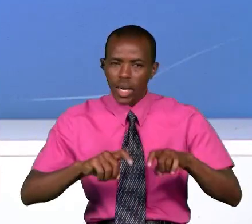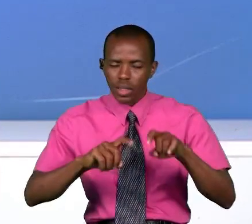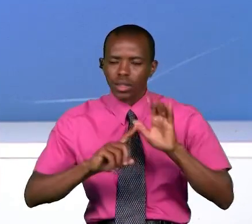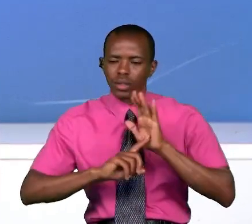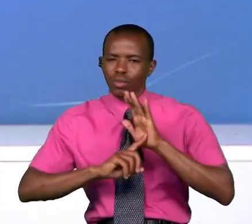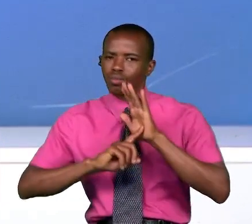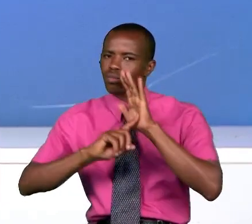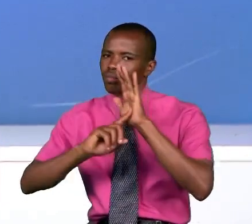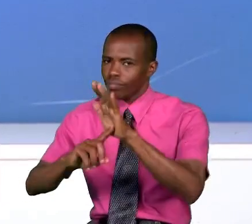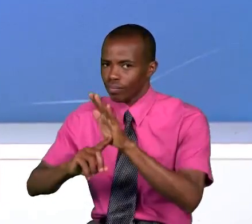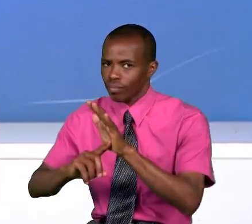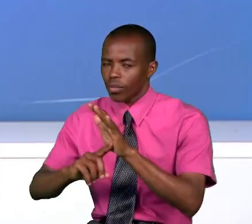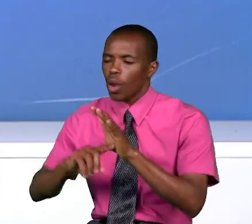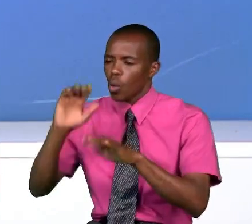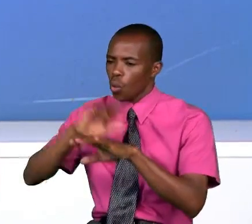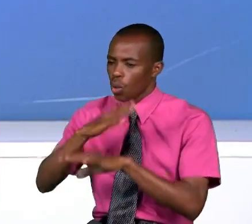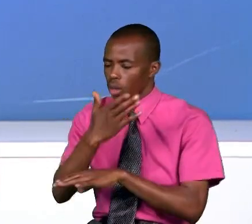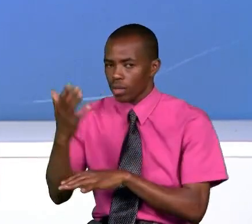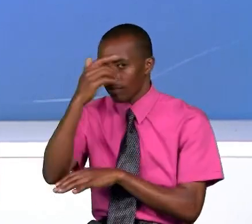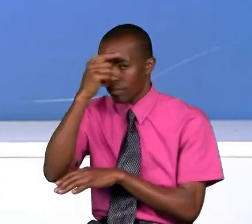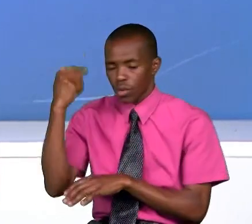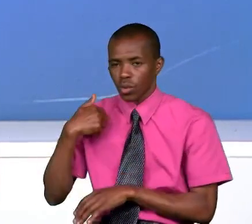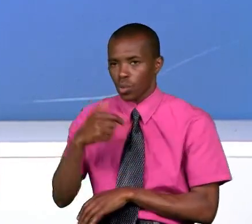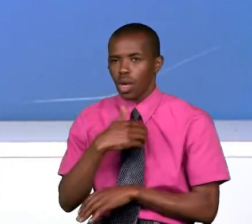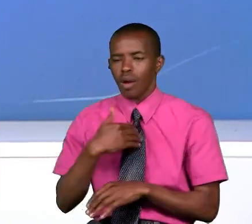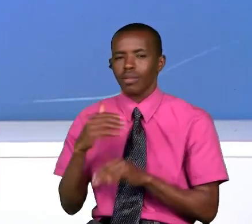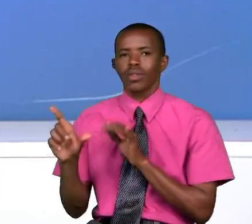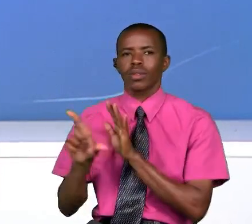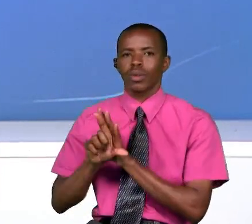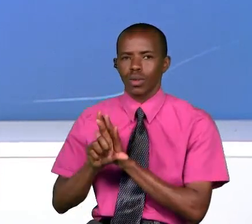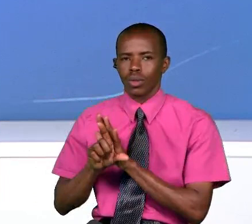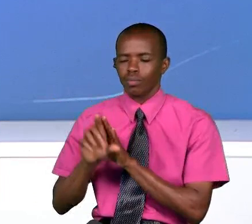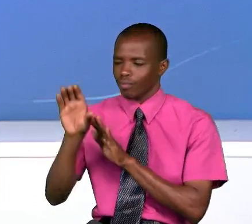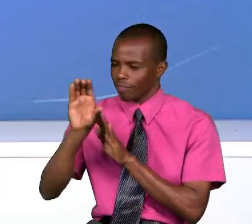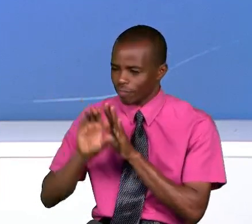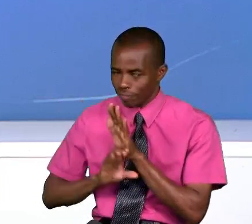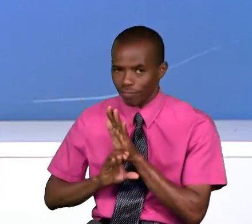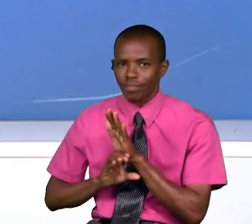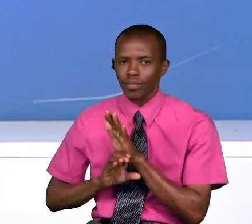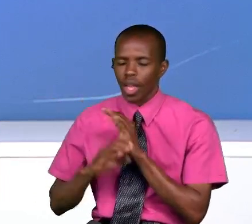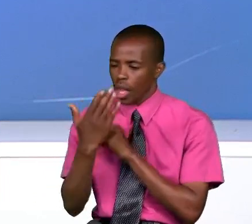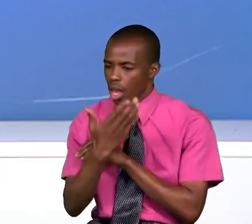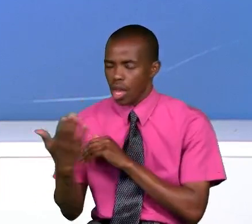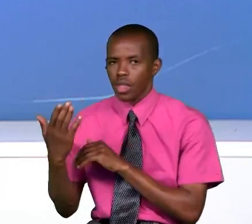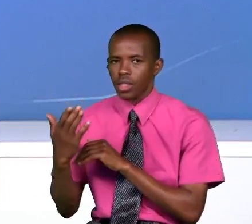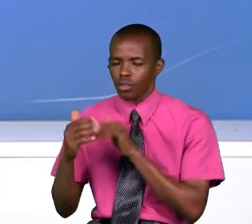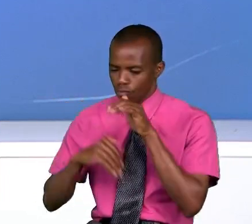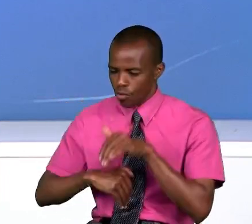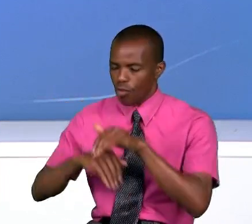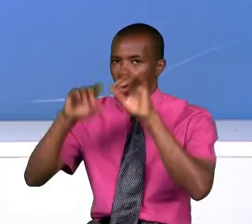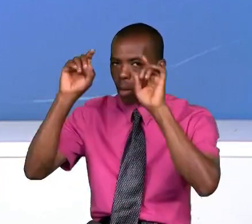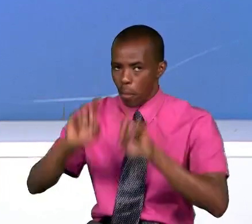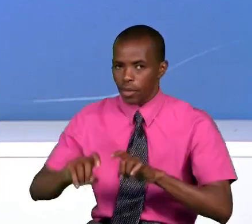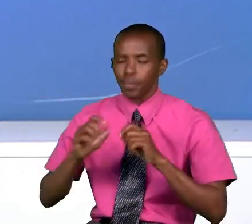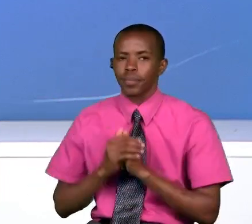out. And the good thing is that because we have laws, we have the constitution, there are things that we're supposed to follow. I can